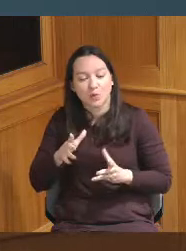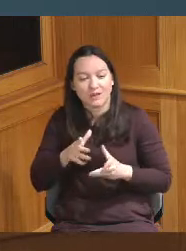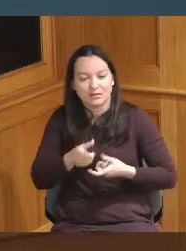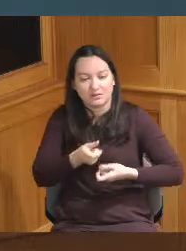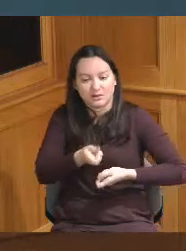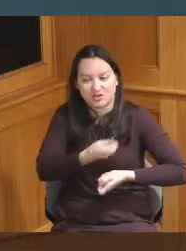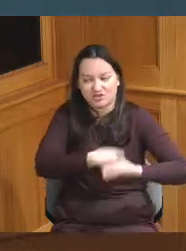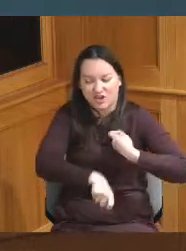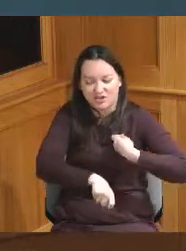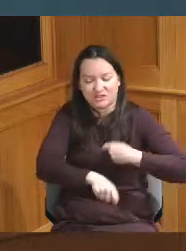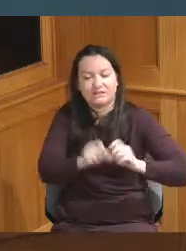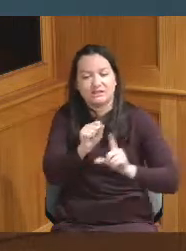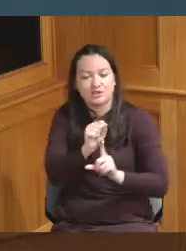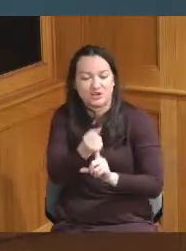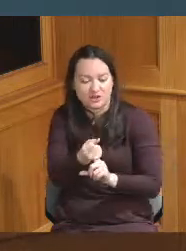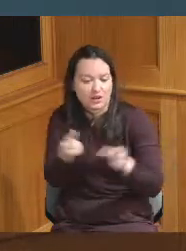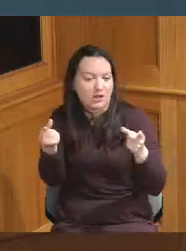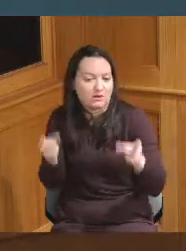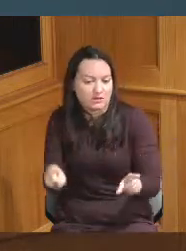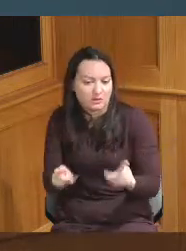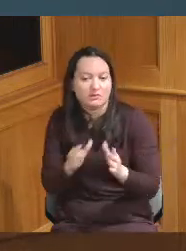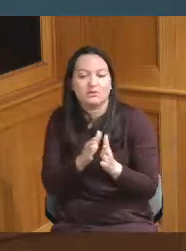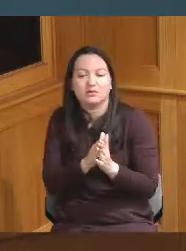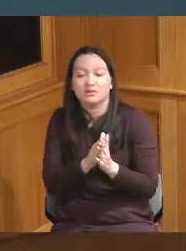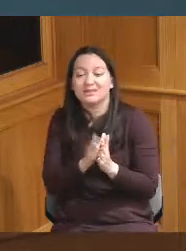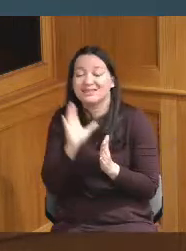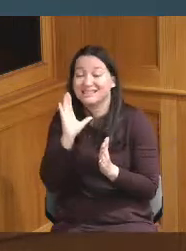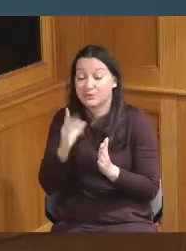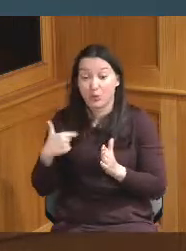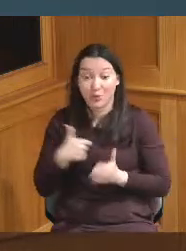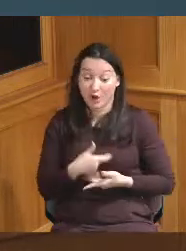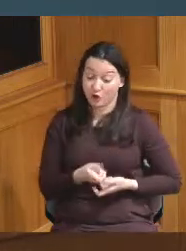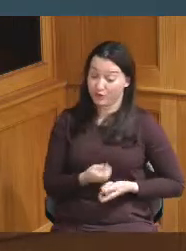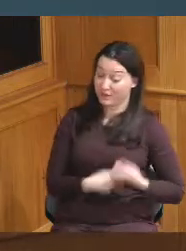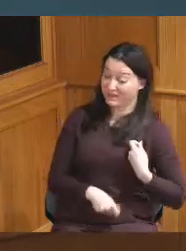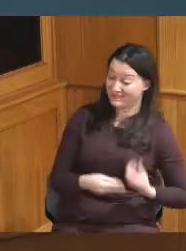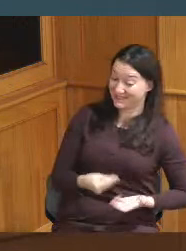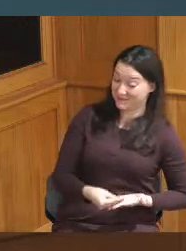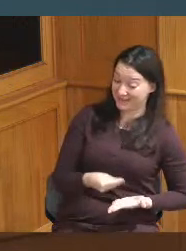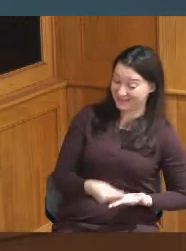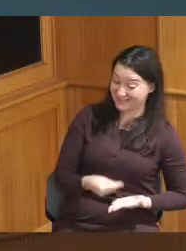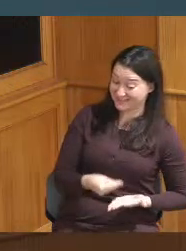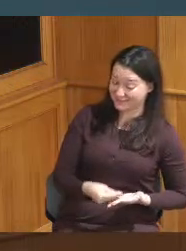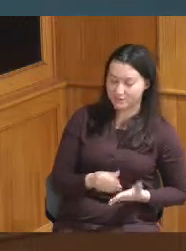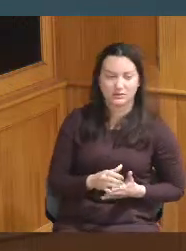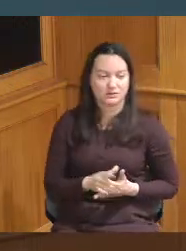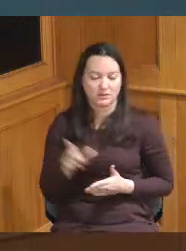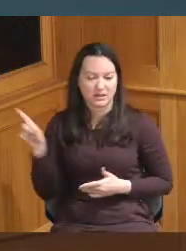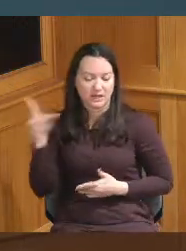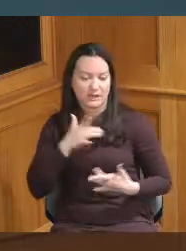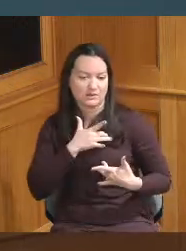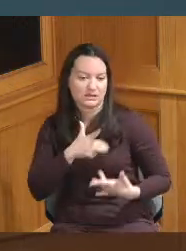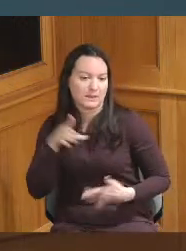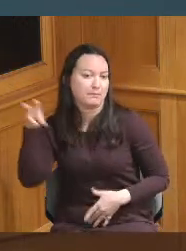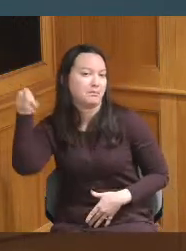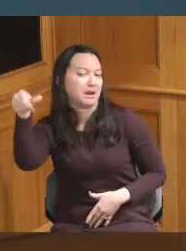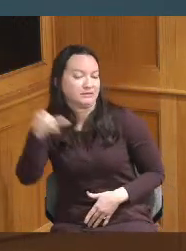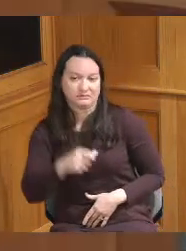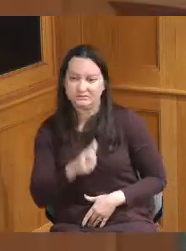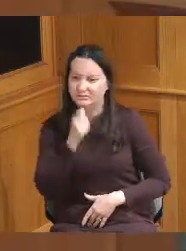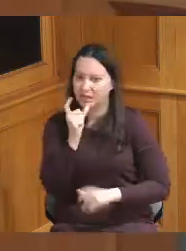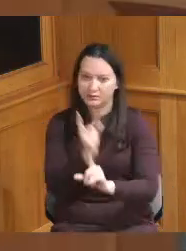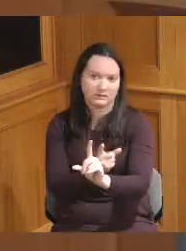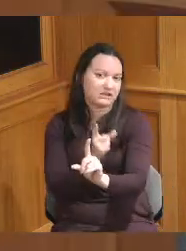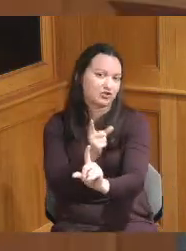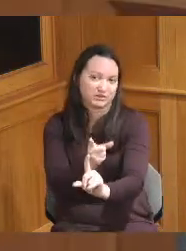situation happens, and now we are just replacement dollars of dollars that they normally would have picked up. Absolutely, and that is not our